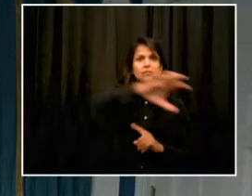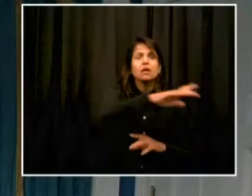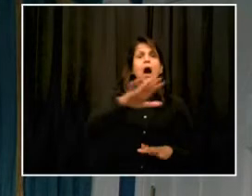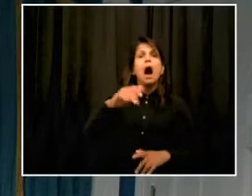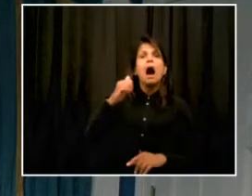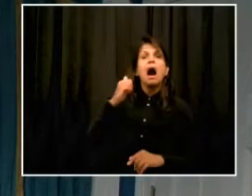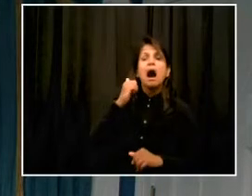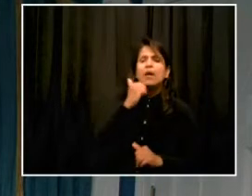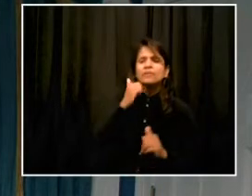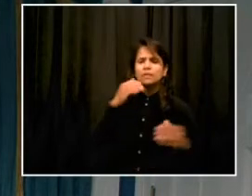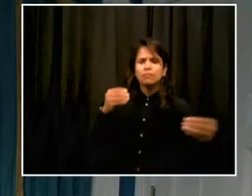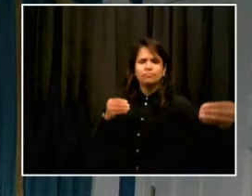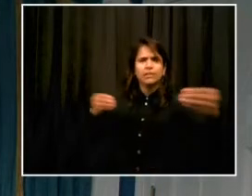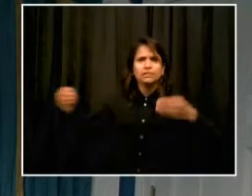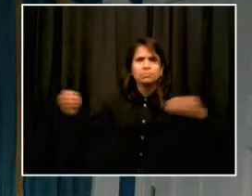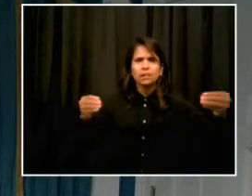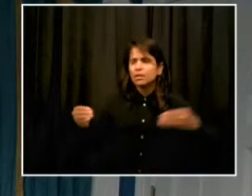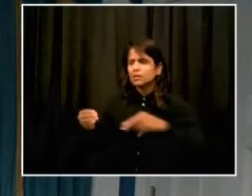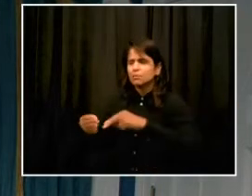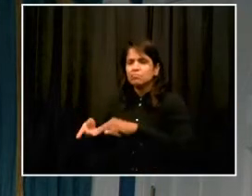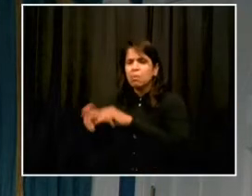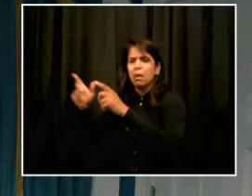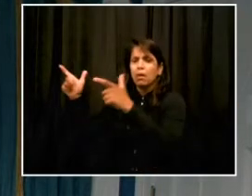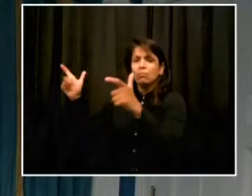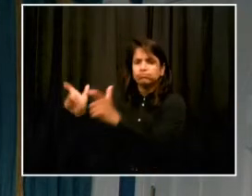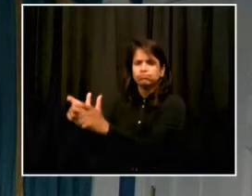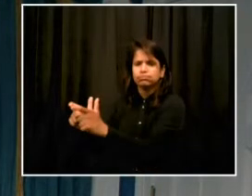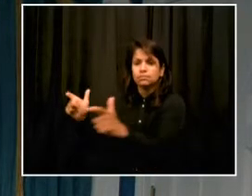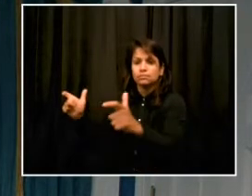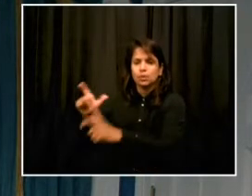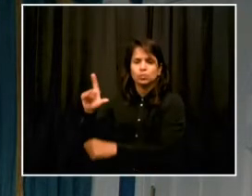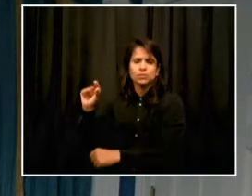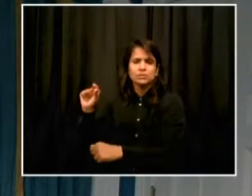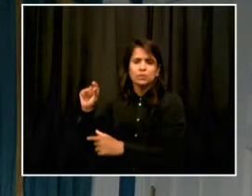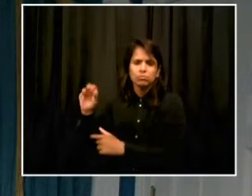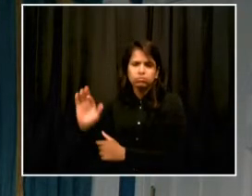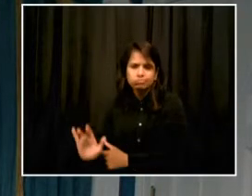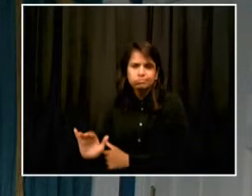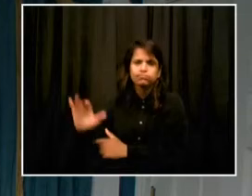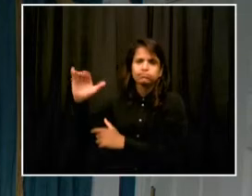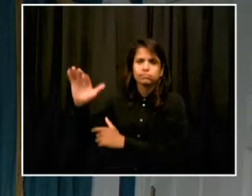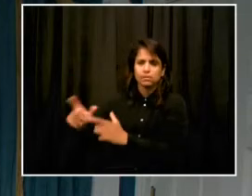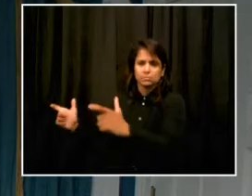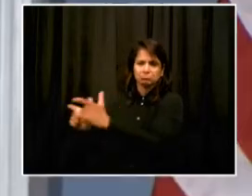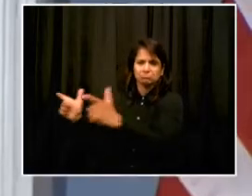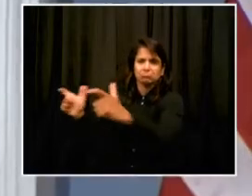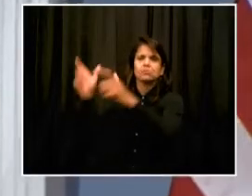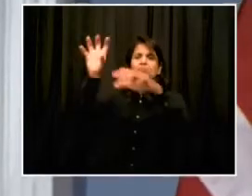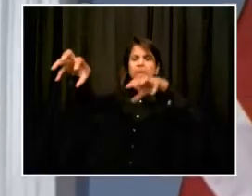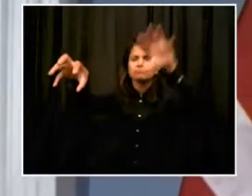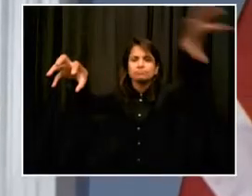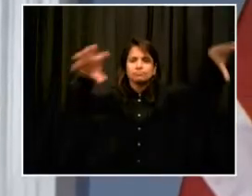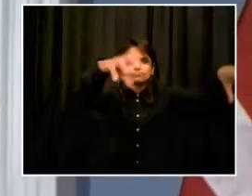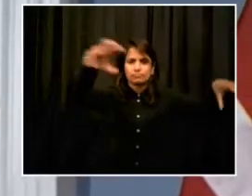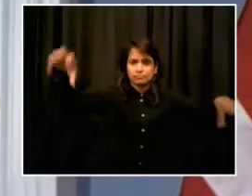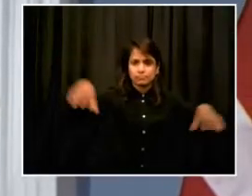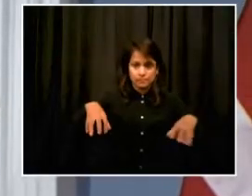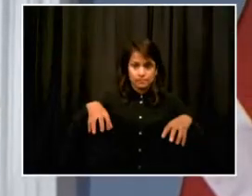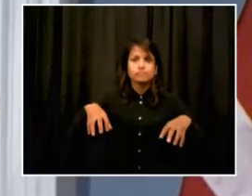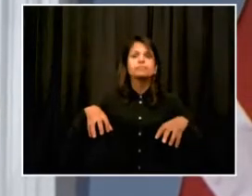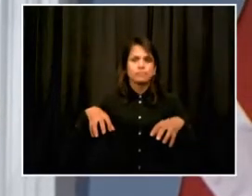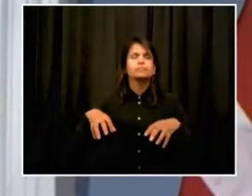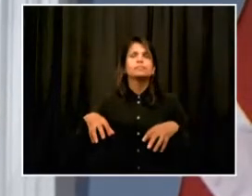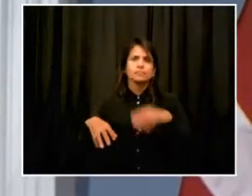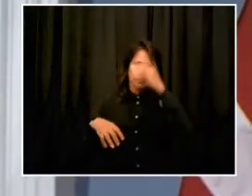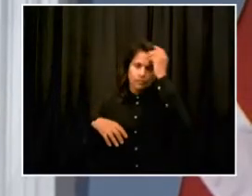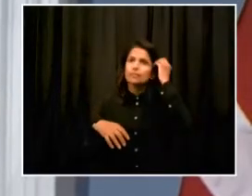quick summary of the kinds of support we provide to someone in quarantine. Mm-hmm. We want to give you anything that